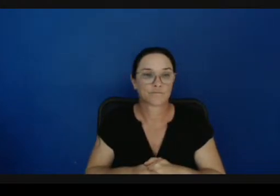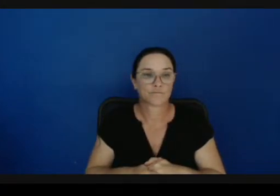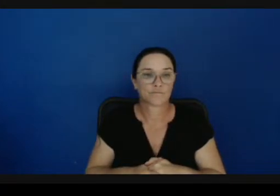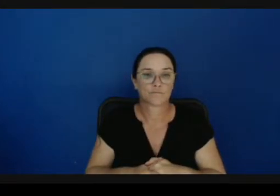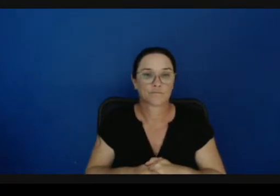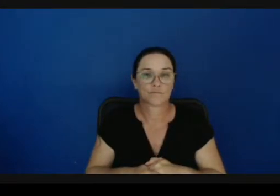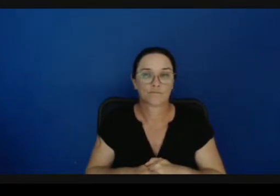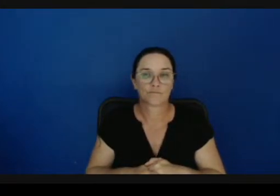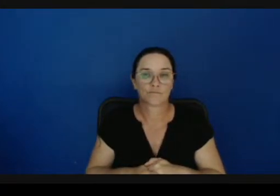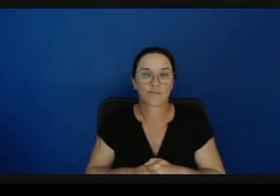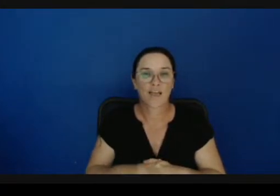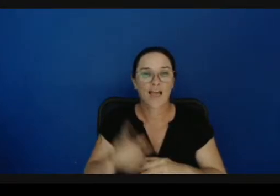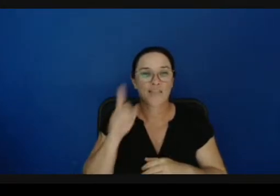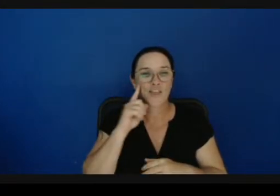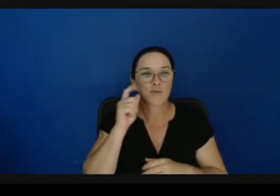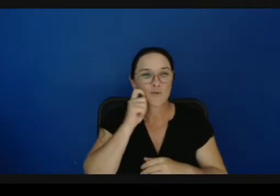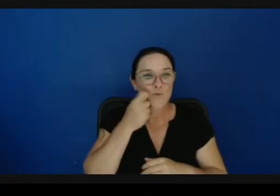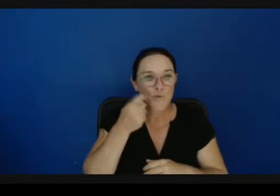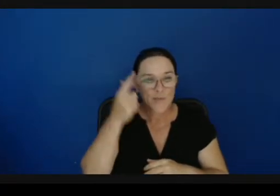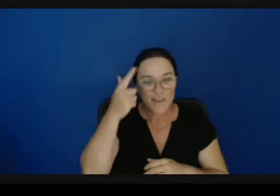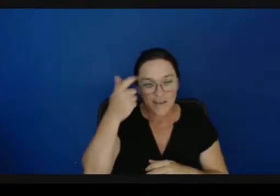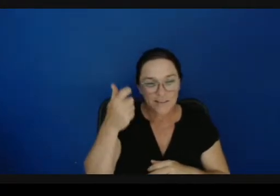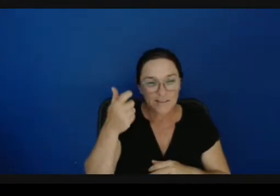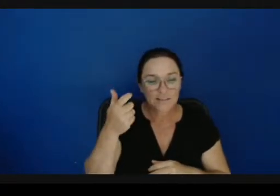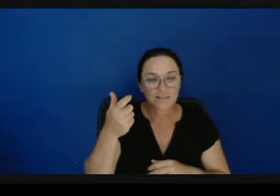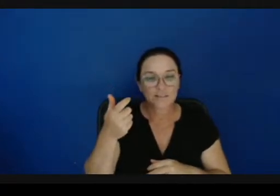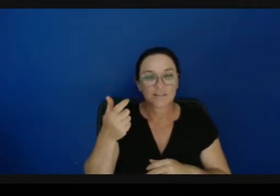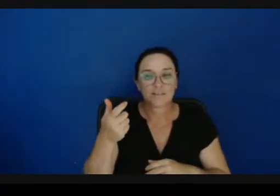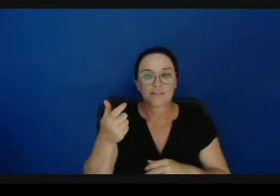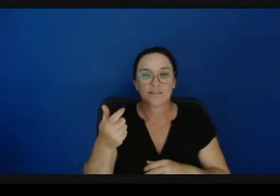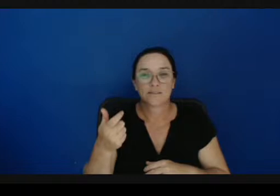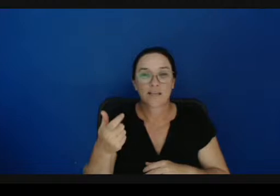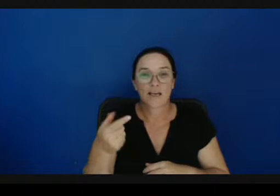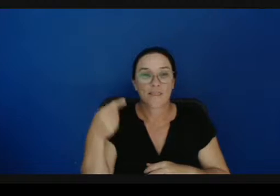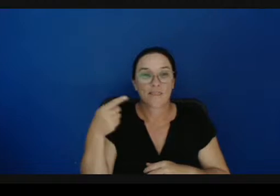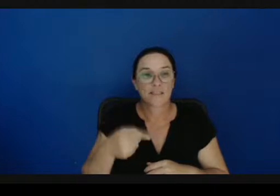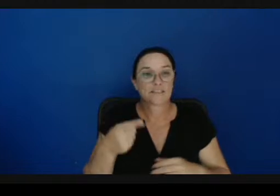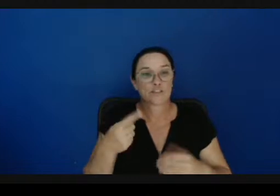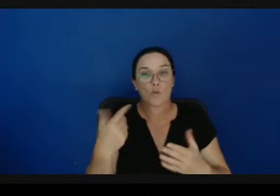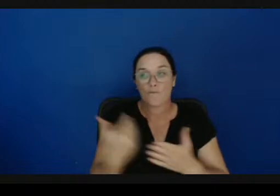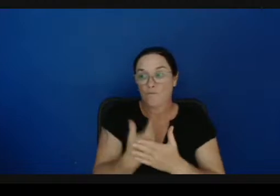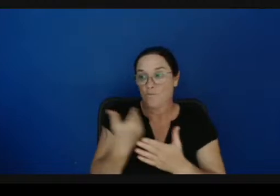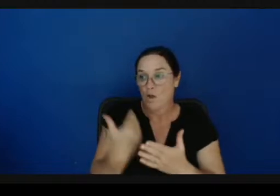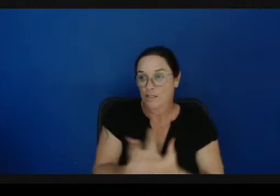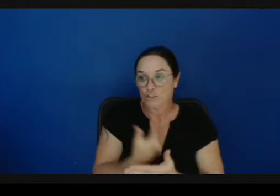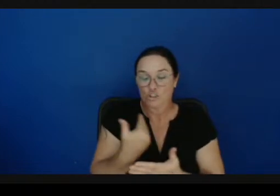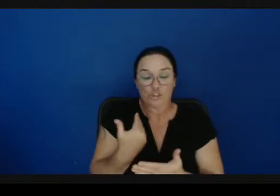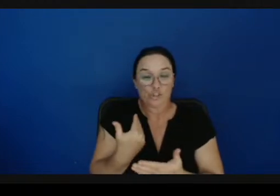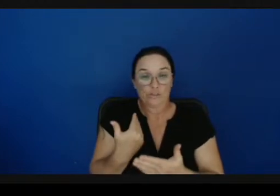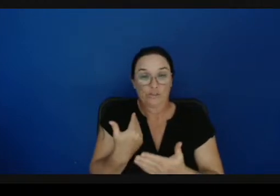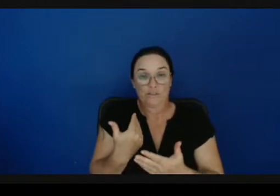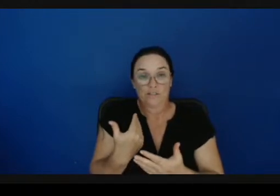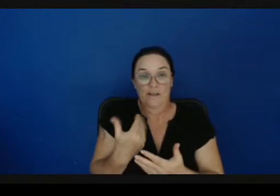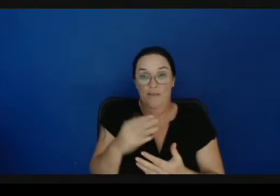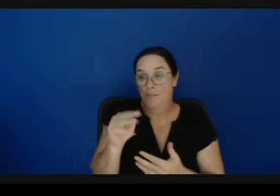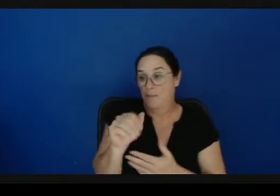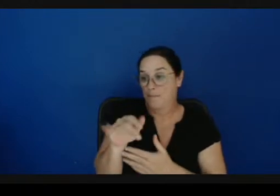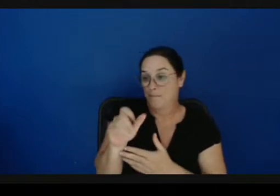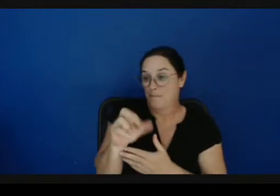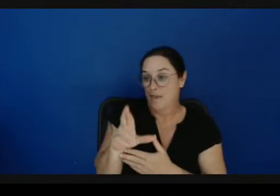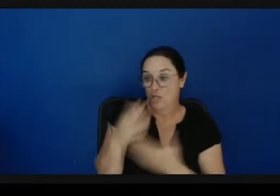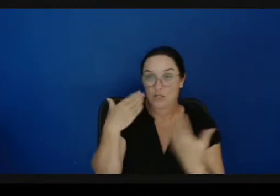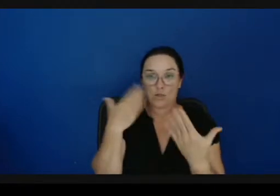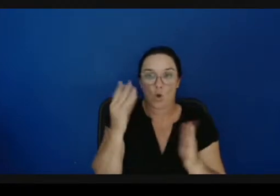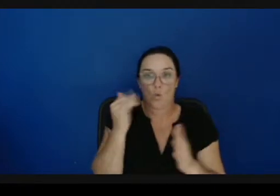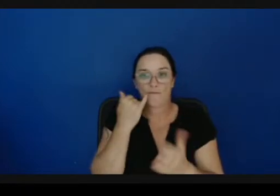I thought that one was just cool clip because it was like, this is so fresh and so new that not even the mayor knows if the schools are open